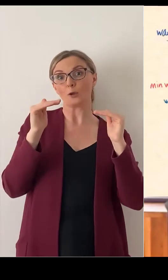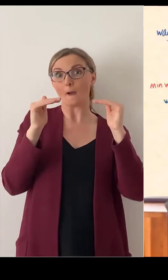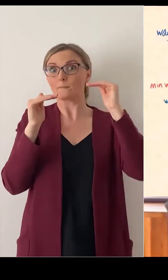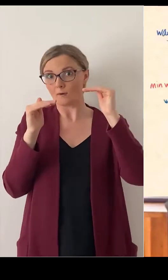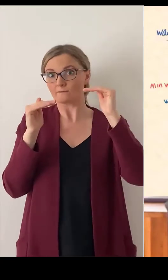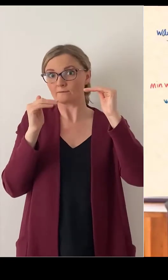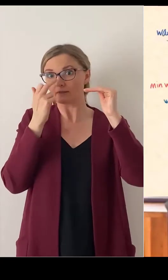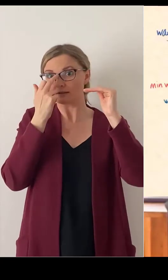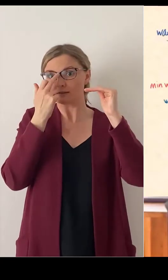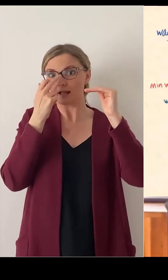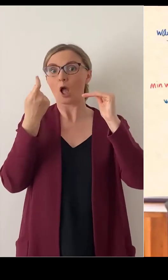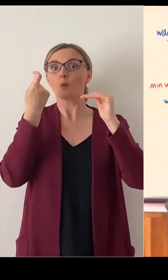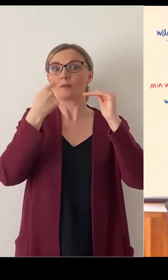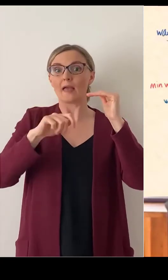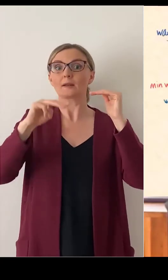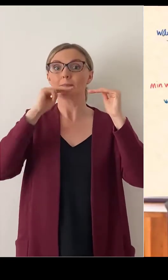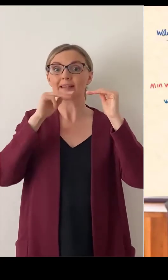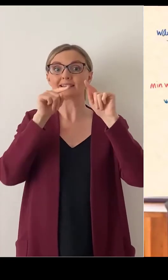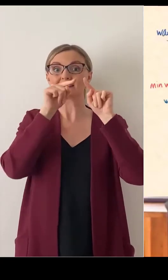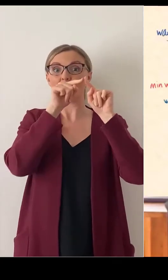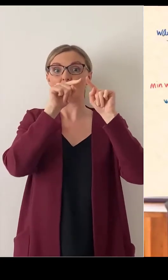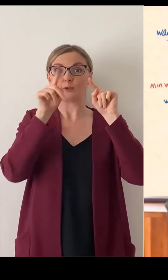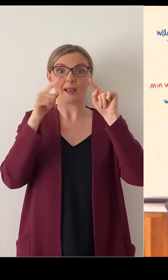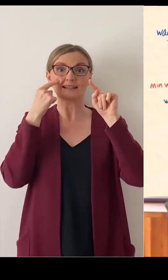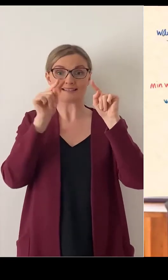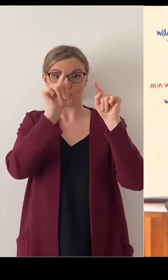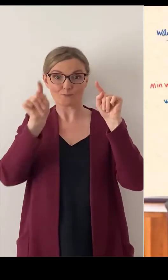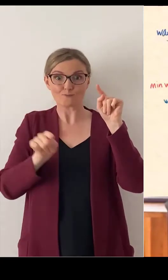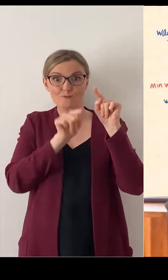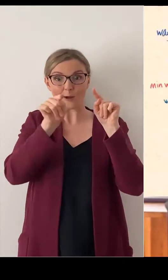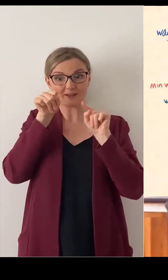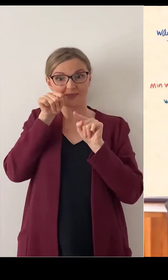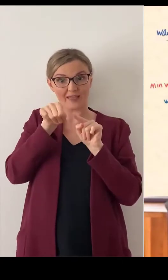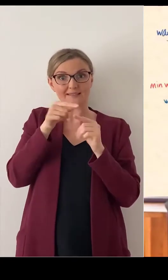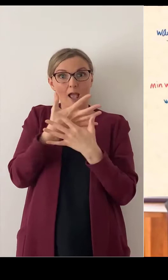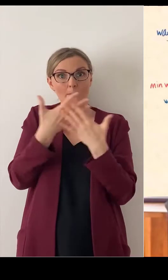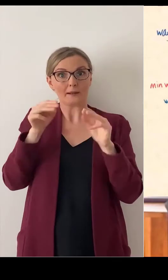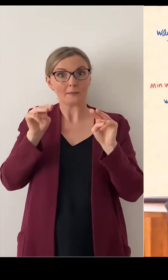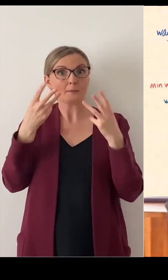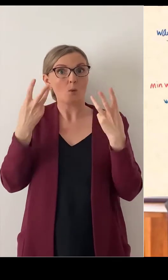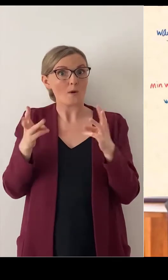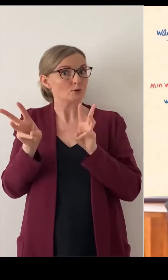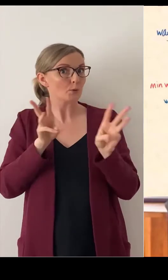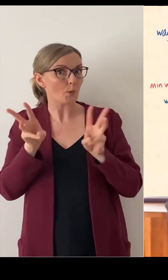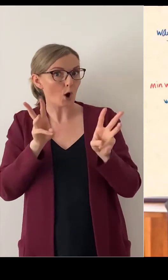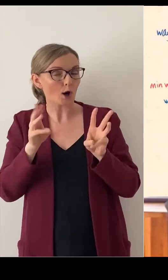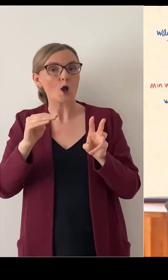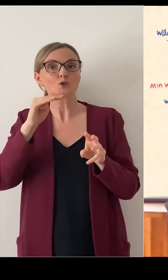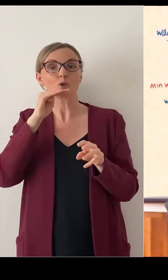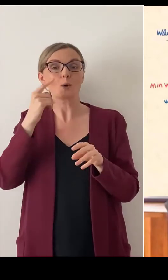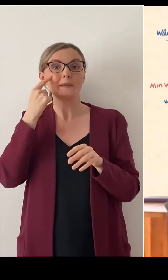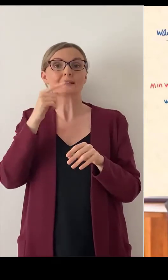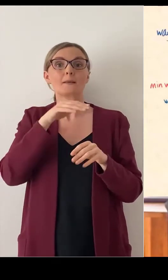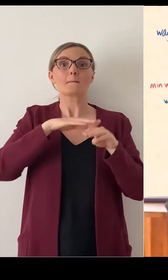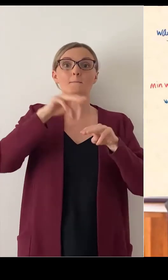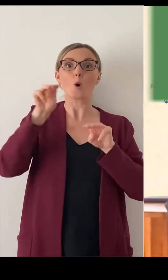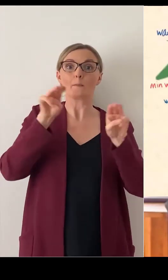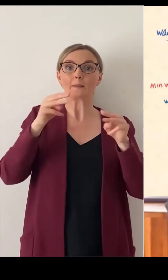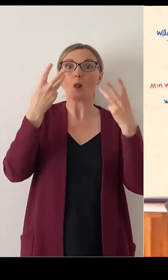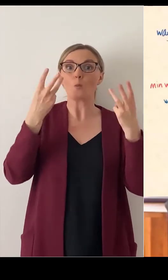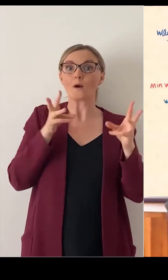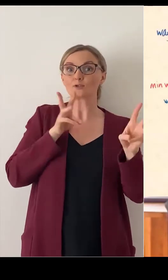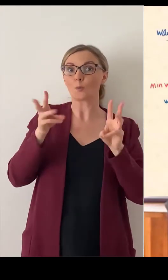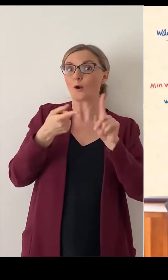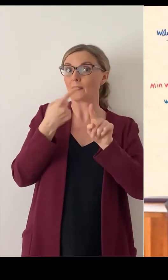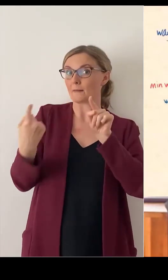many people would like to work. As you can see, more people want to work than before because it's a higher